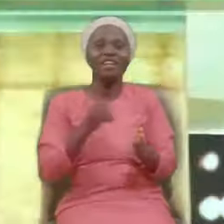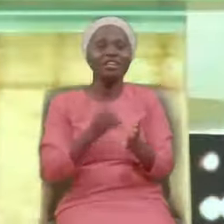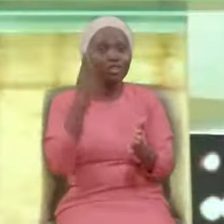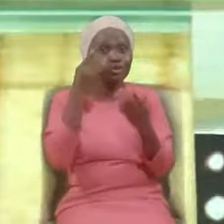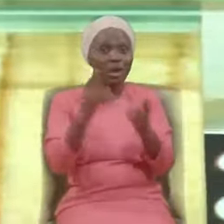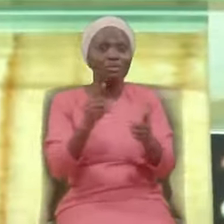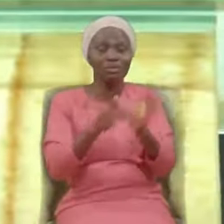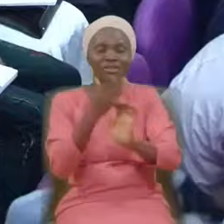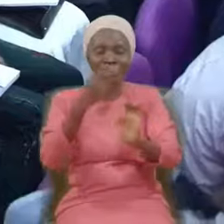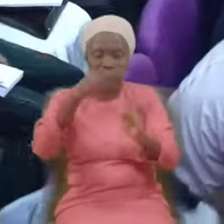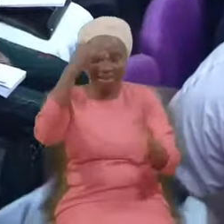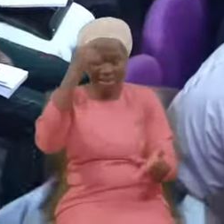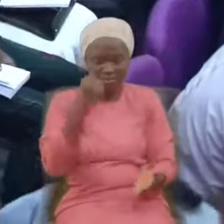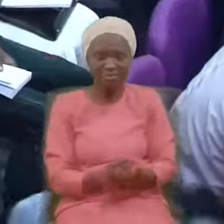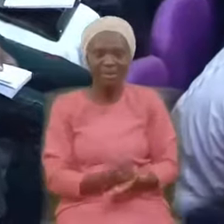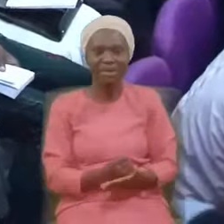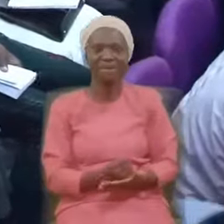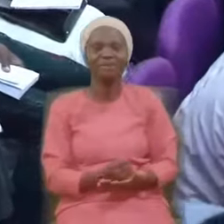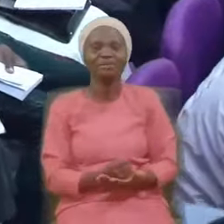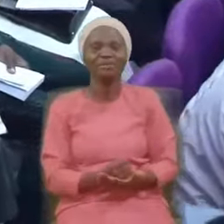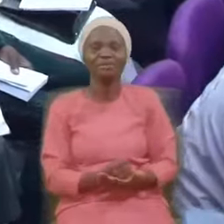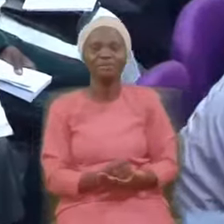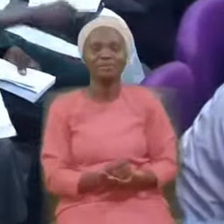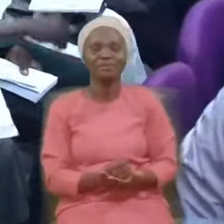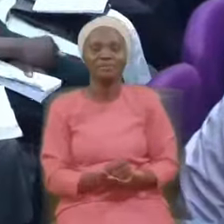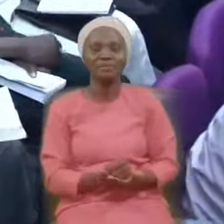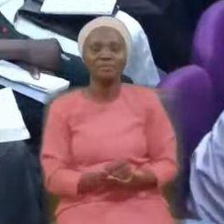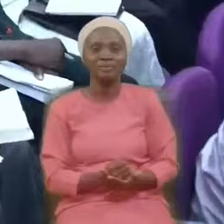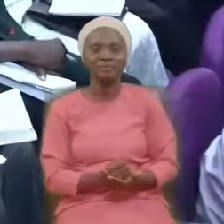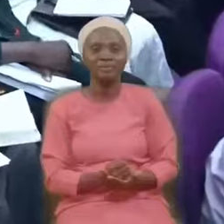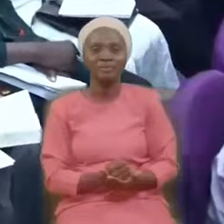in Jesus' name.